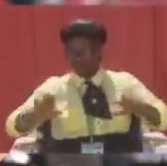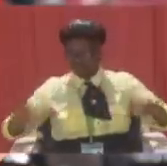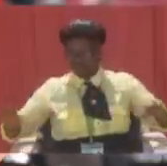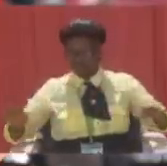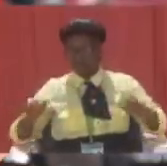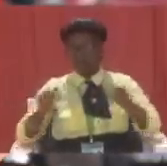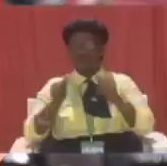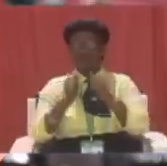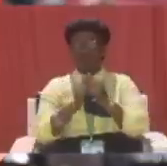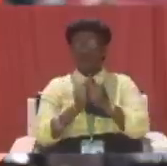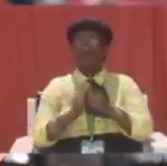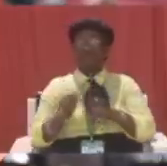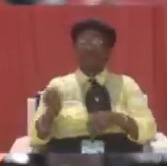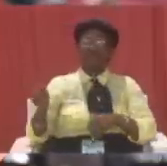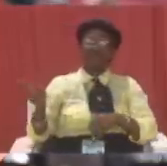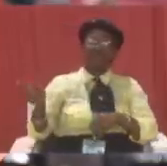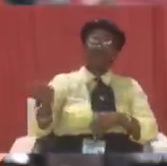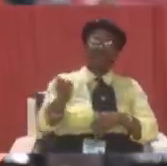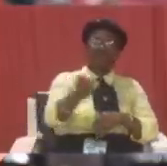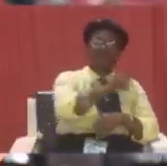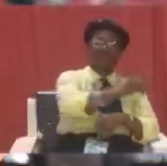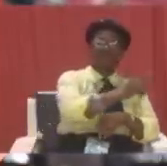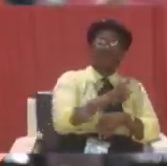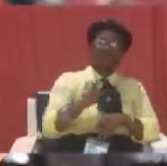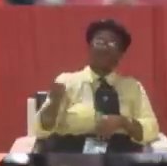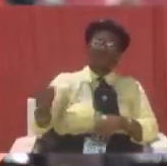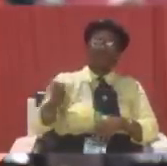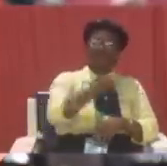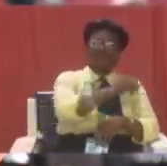praying where you are seated,